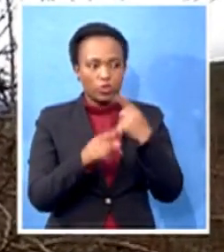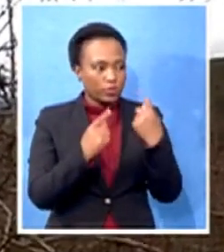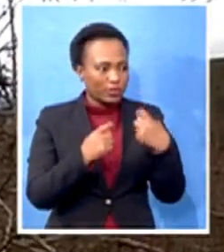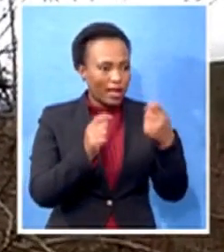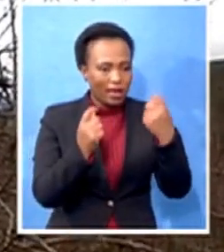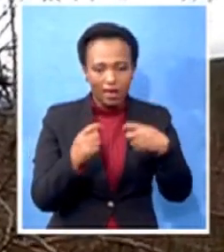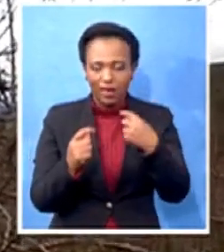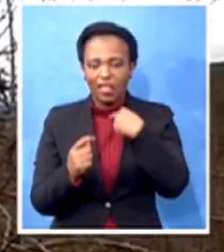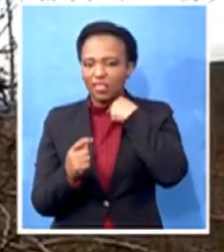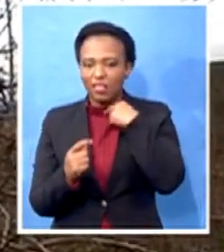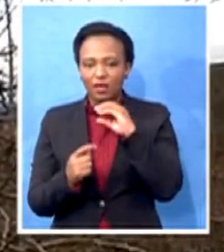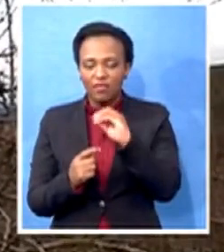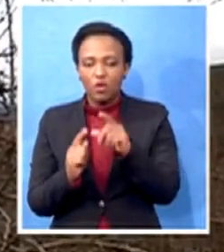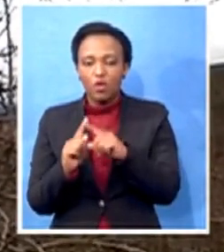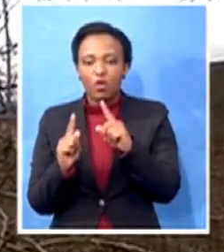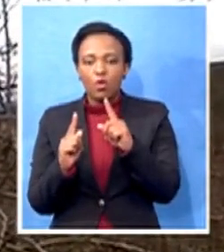rate, your